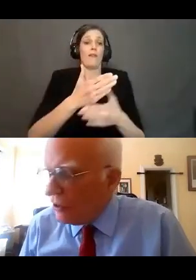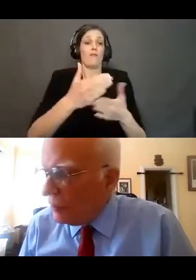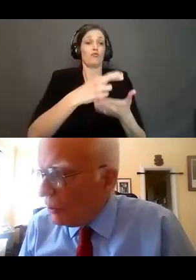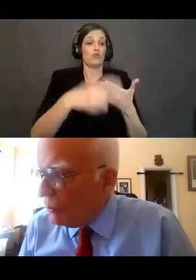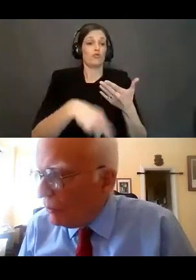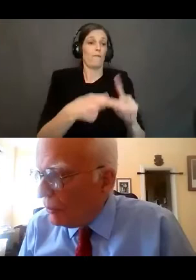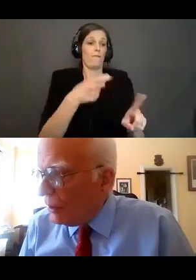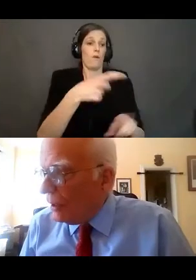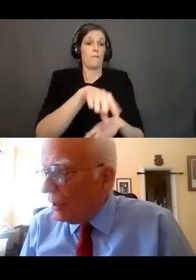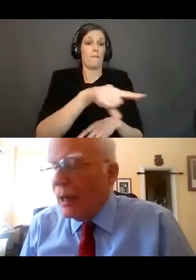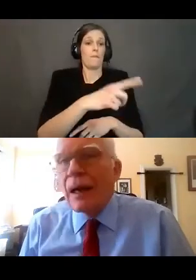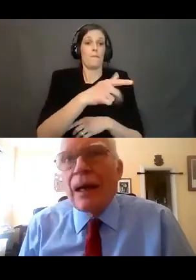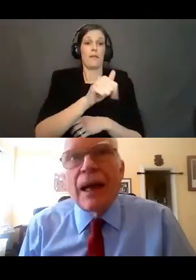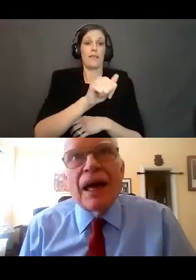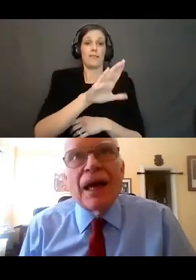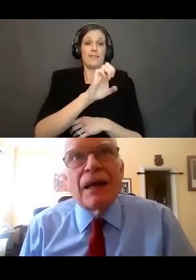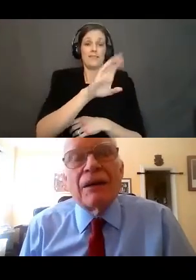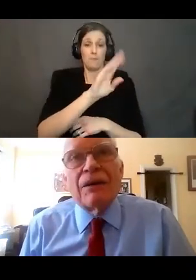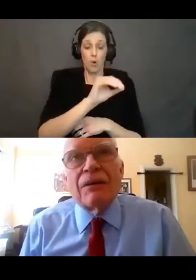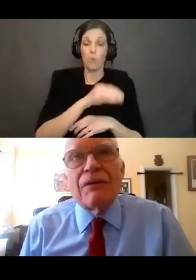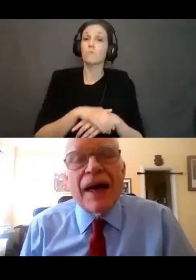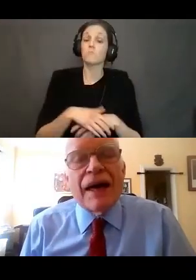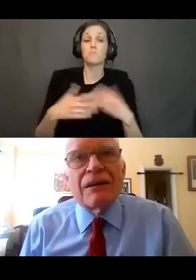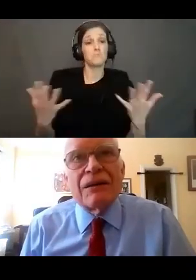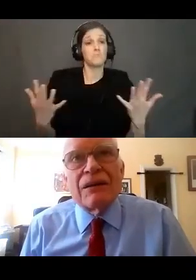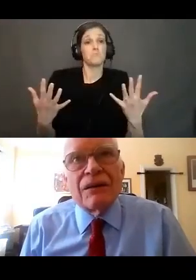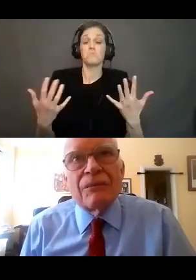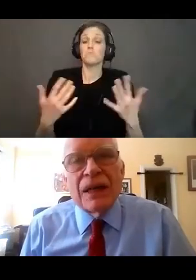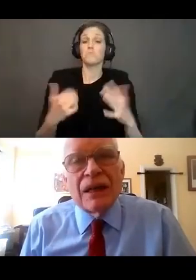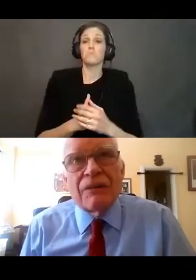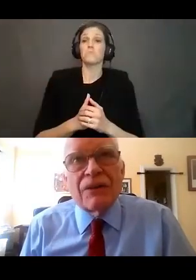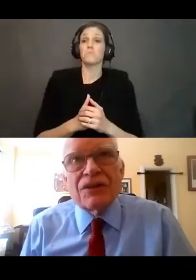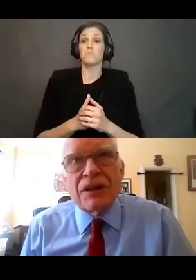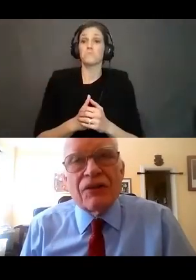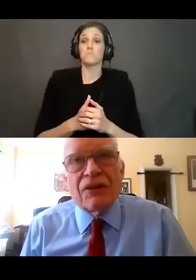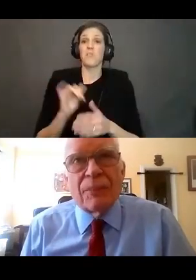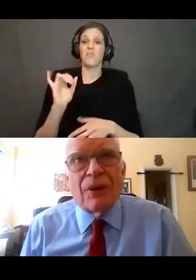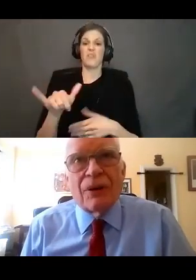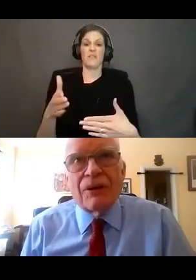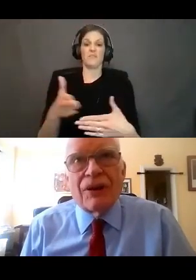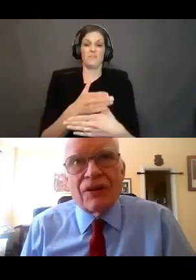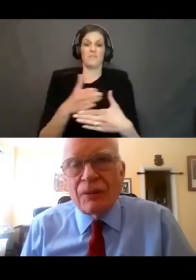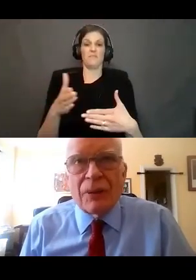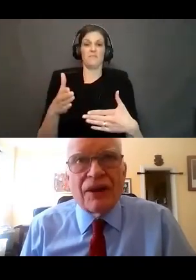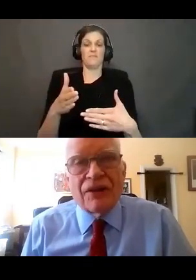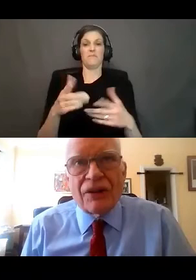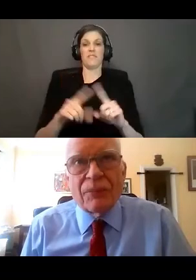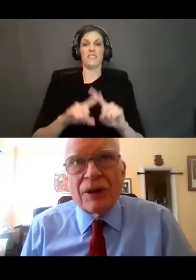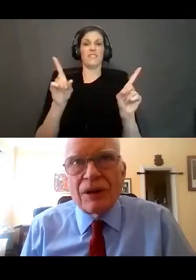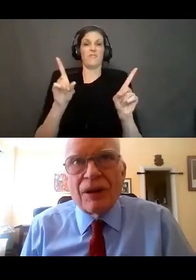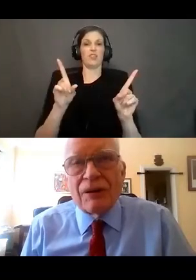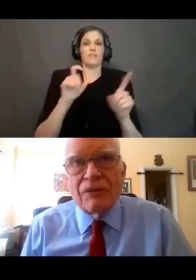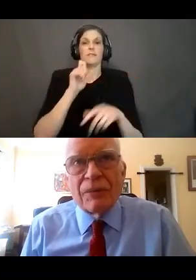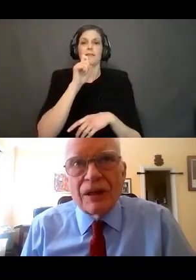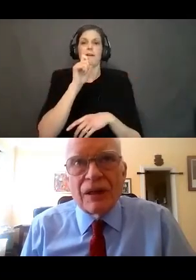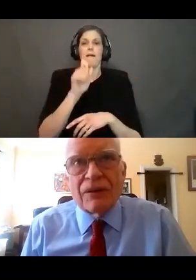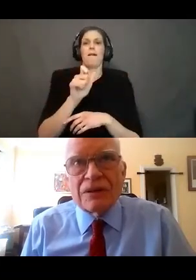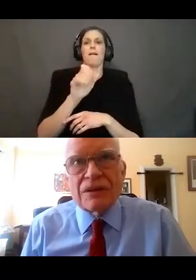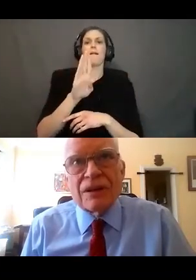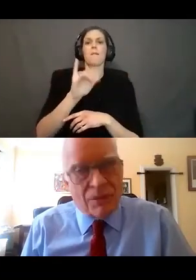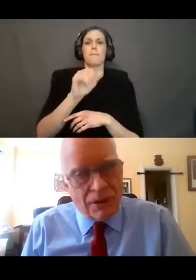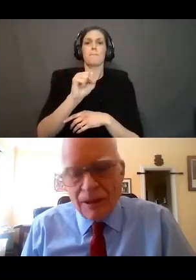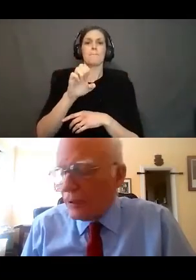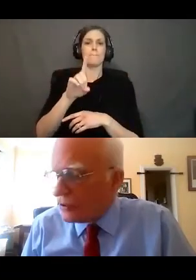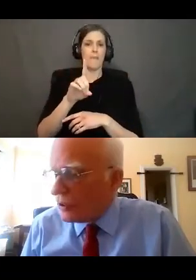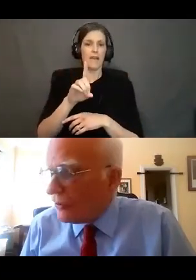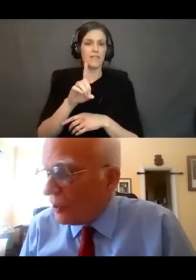getting the placebo. And that mean difference in our sample is an unbiased estimate of the mean difference